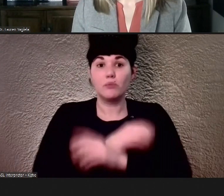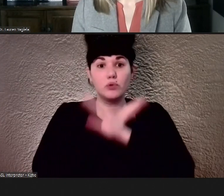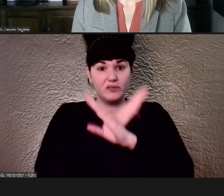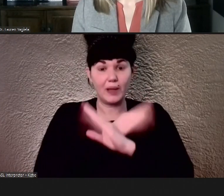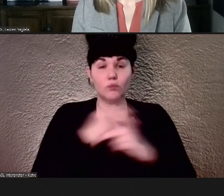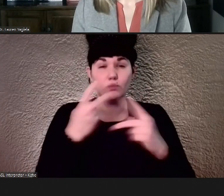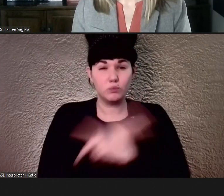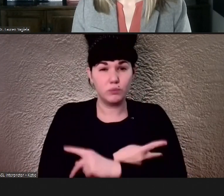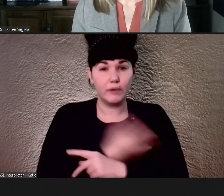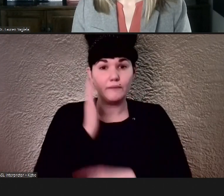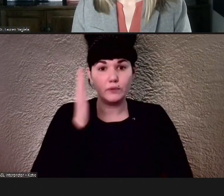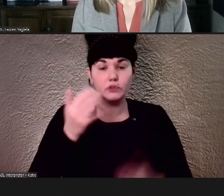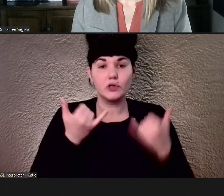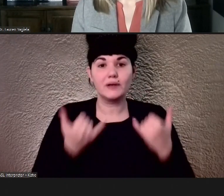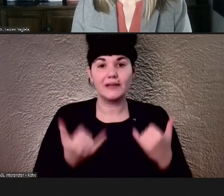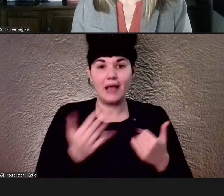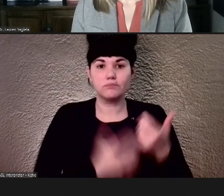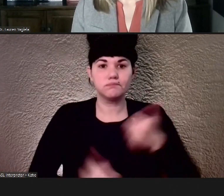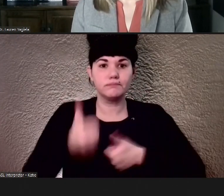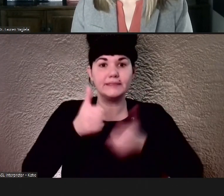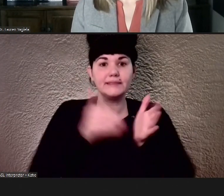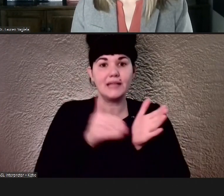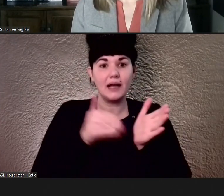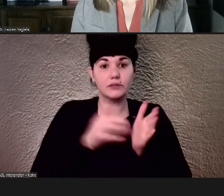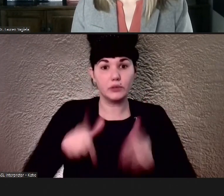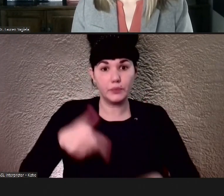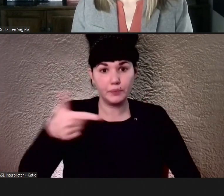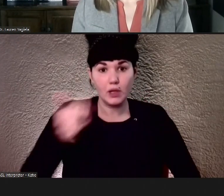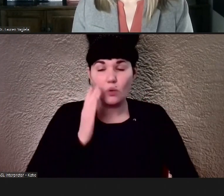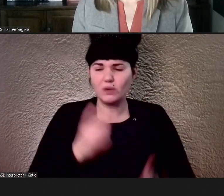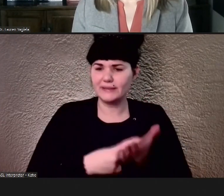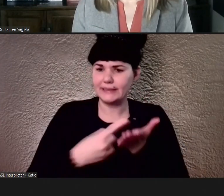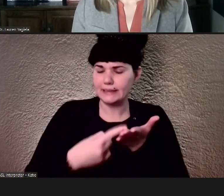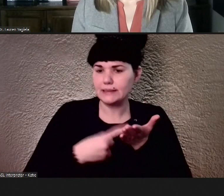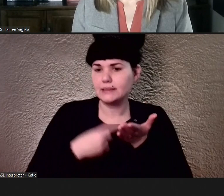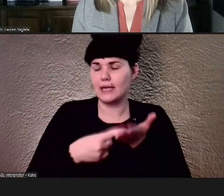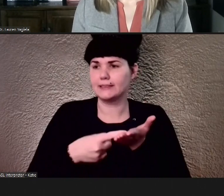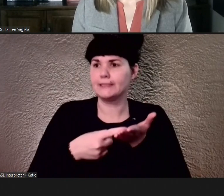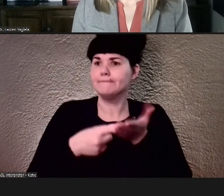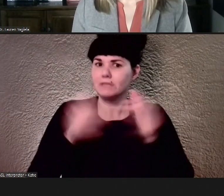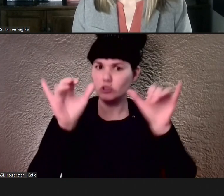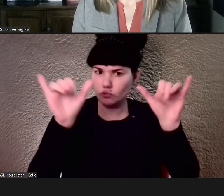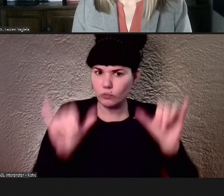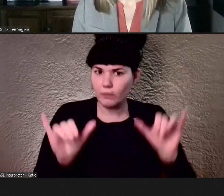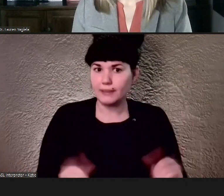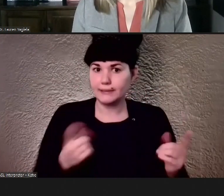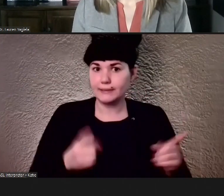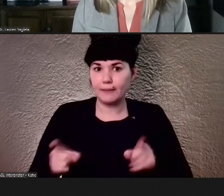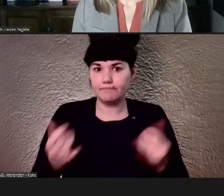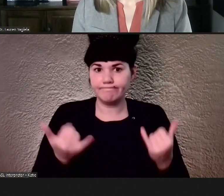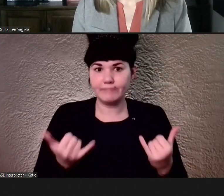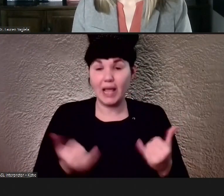Dr. Bagdasarian to talk a little bit more about trends and what we should expect into the next month.